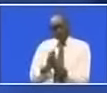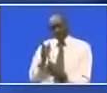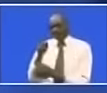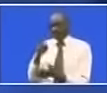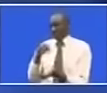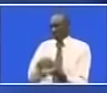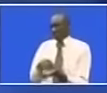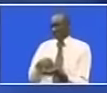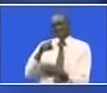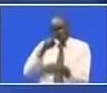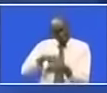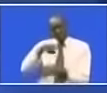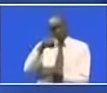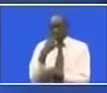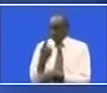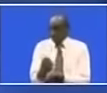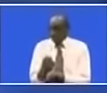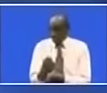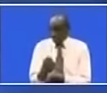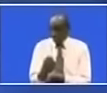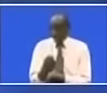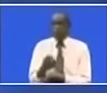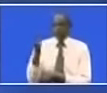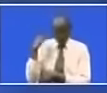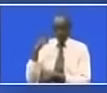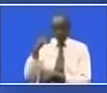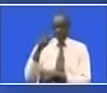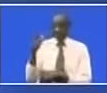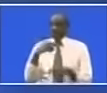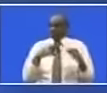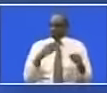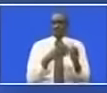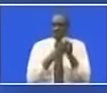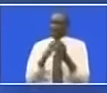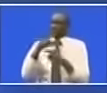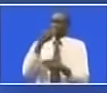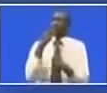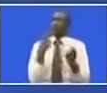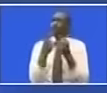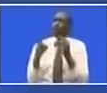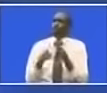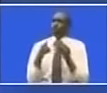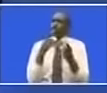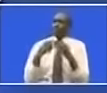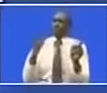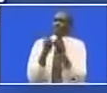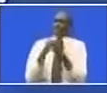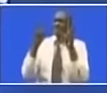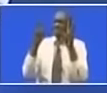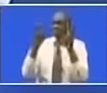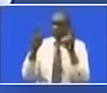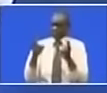had come out at the time, and was putting John Magufuli in the lead. But you also talked about a number of issues, you